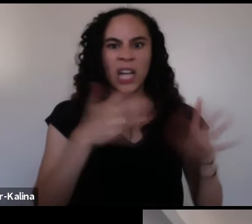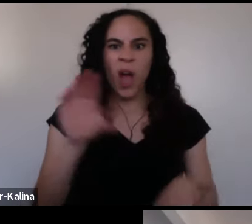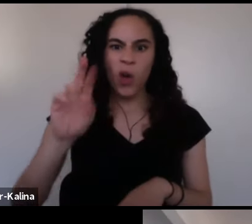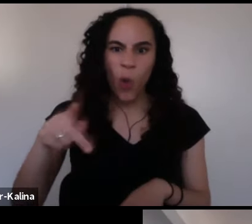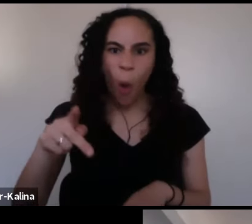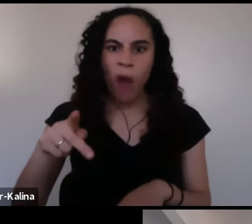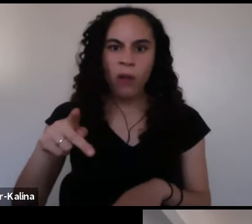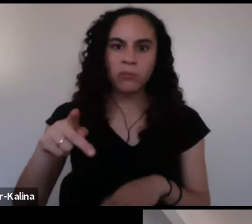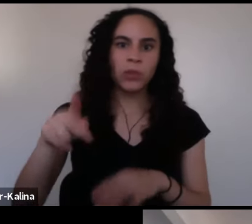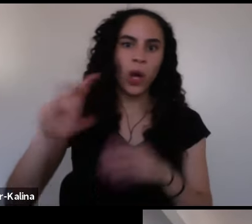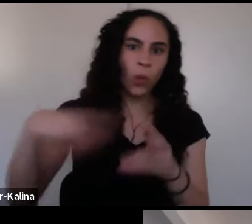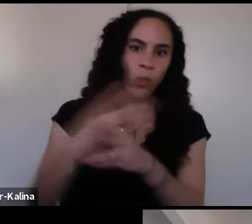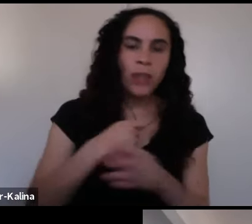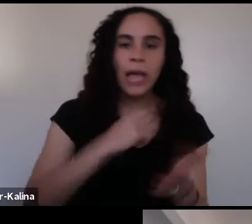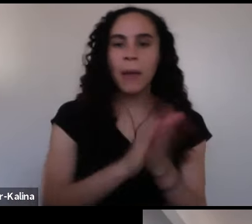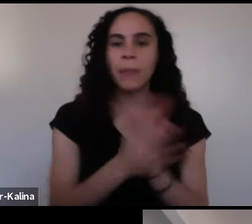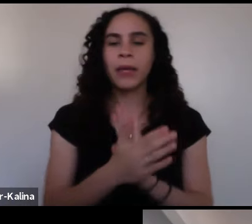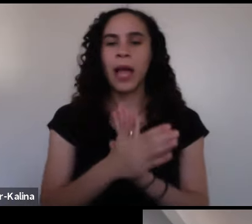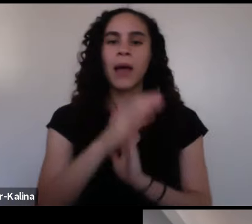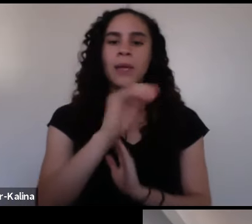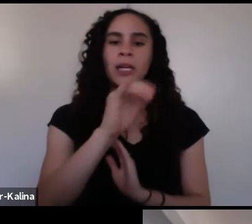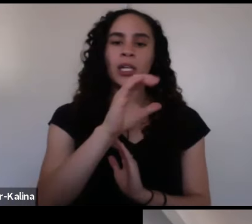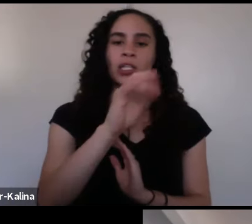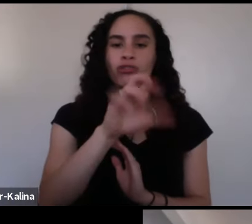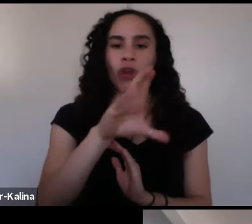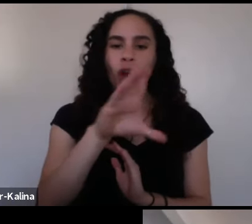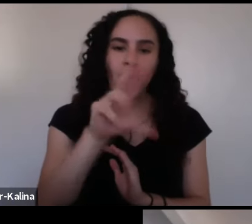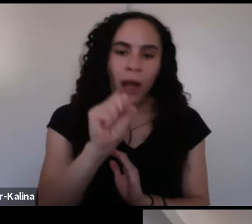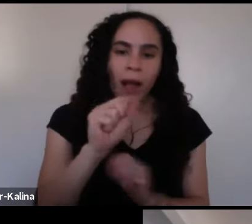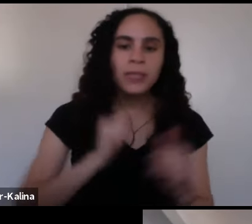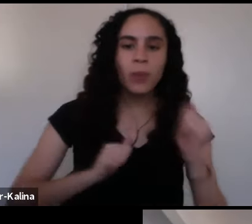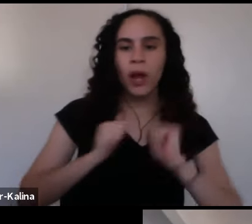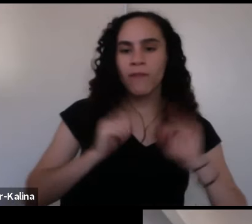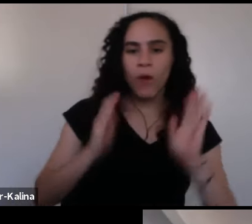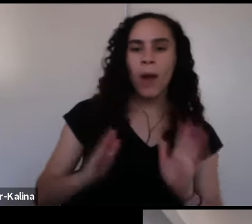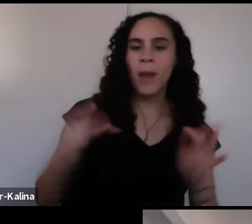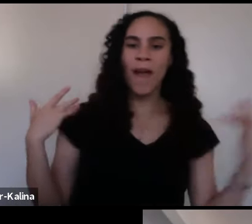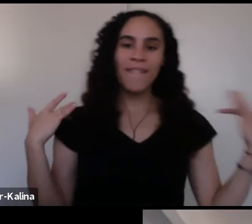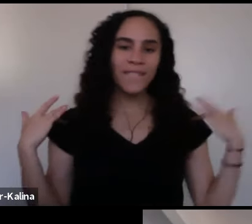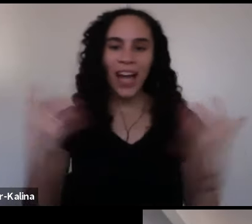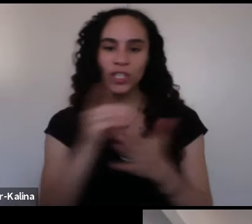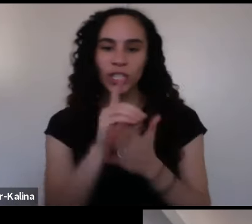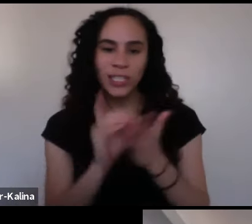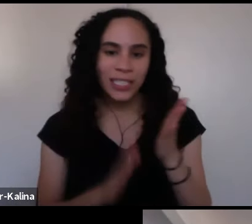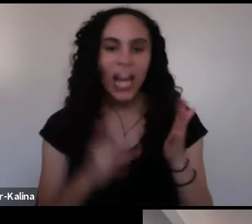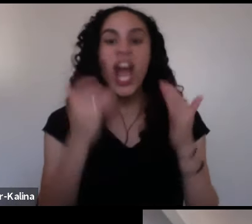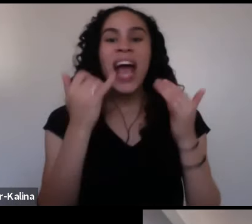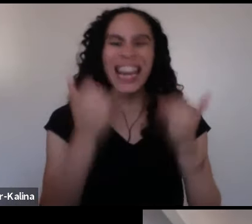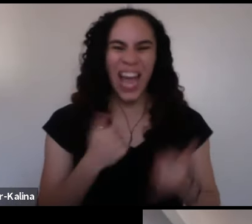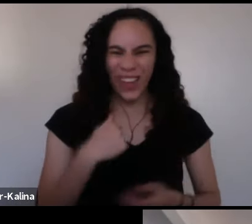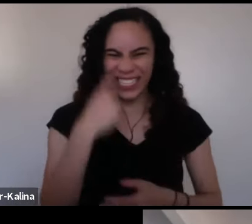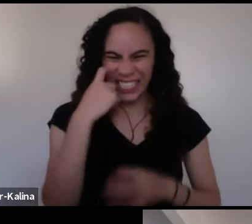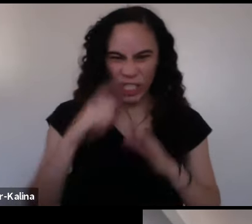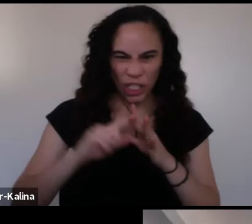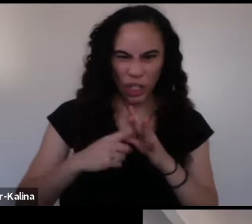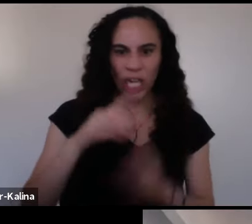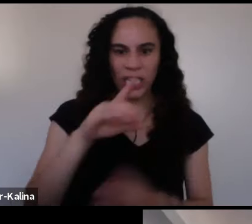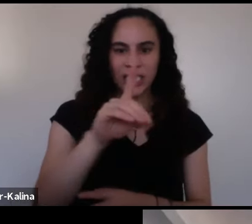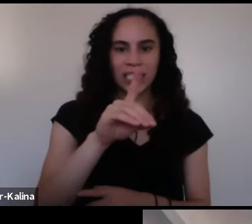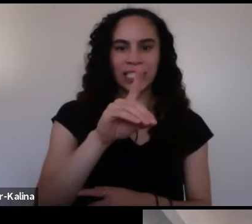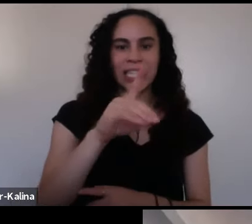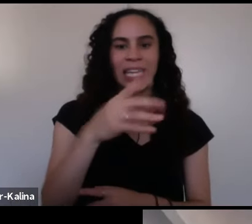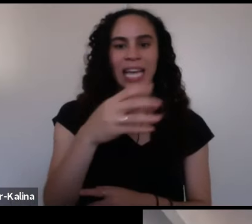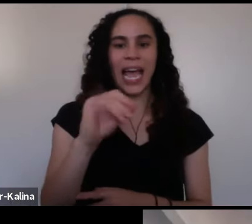performer and a fashion designer, and now is starting into just early in her D&I journey. How does